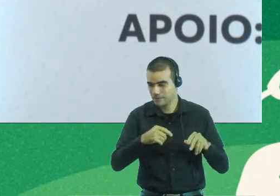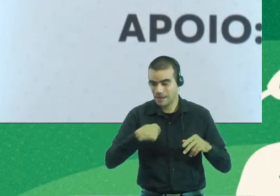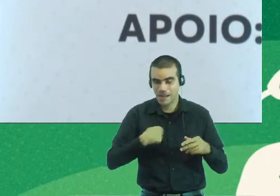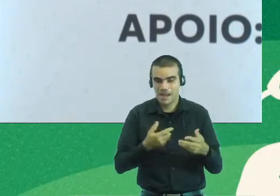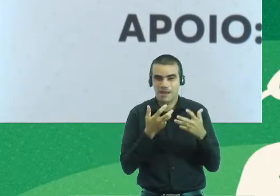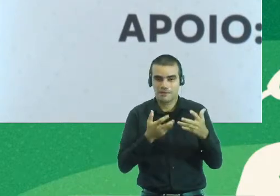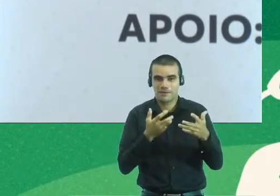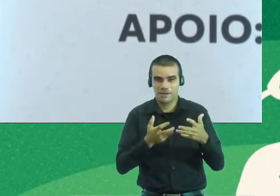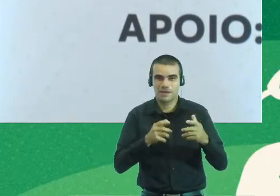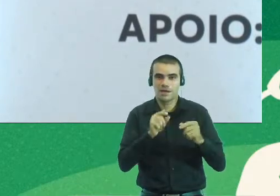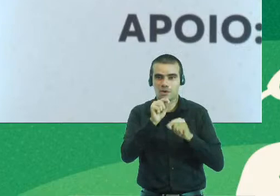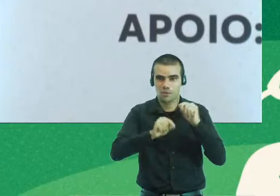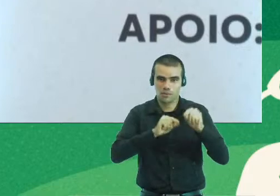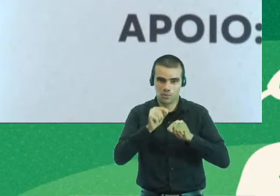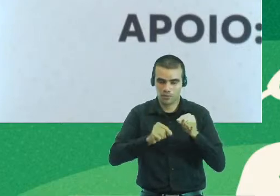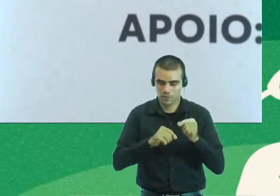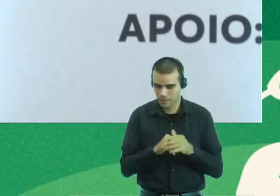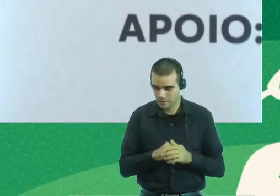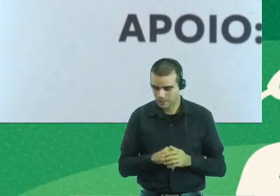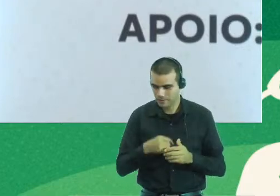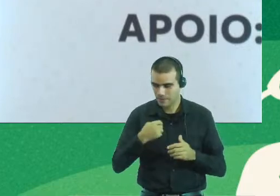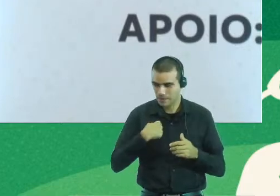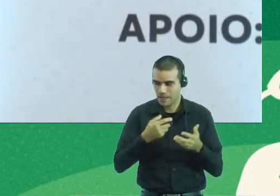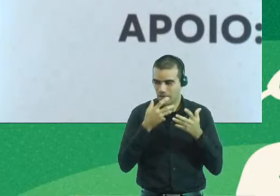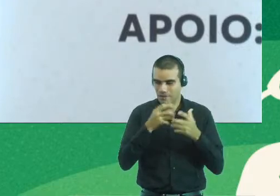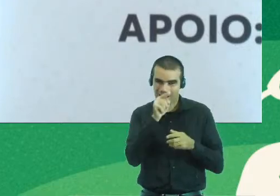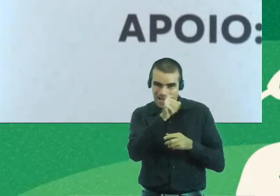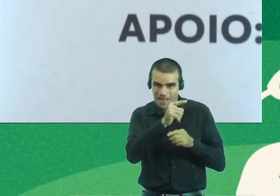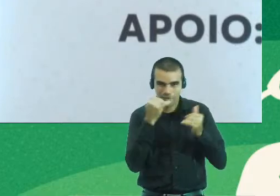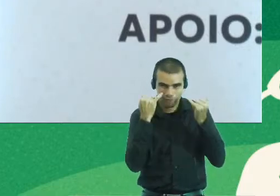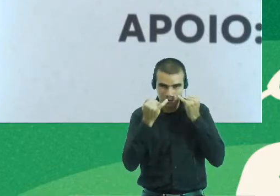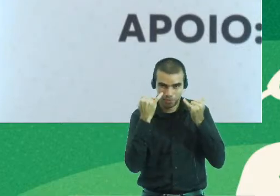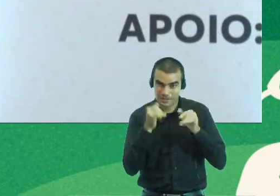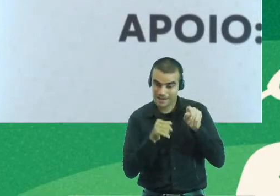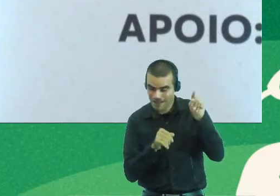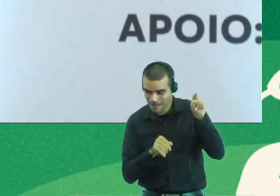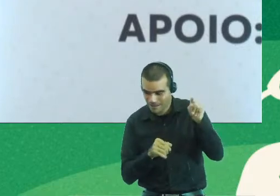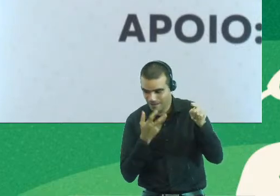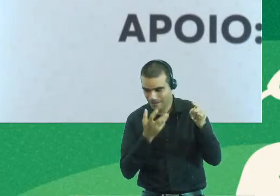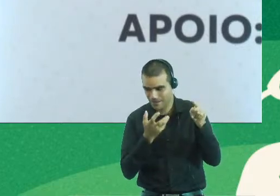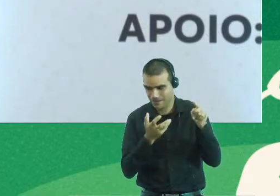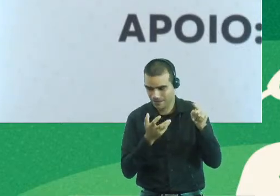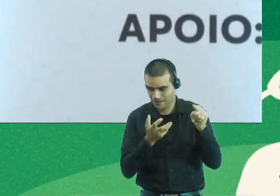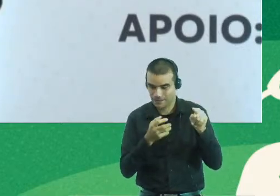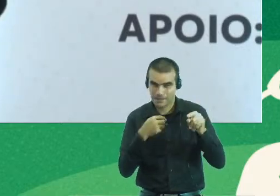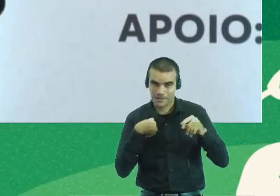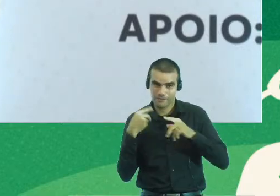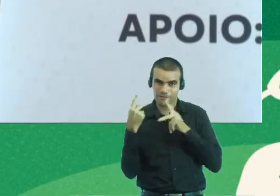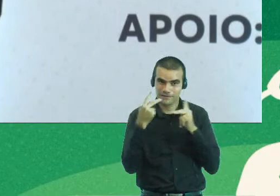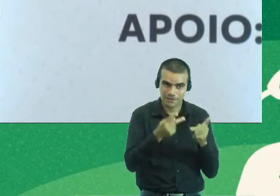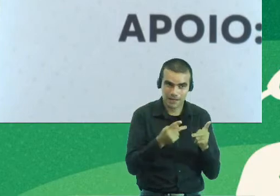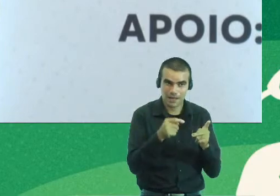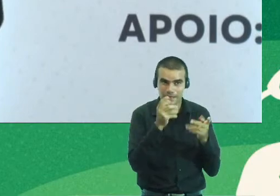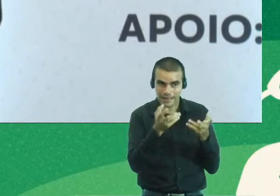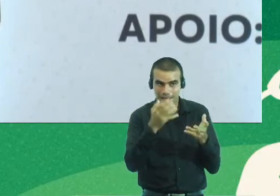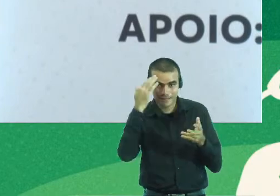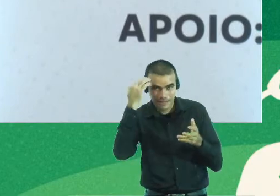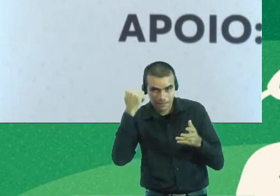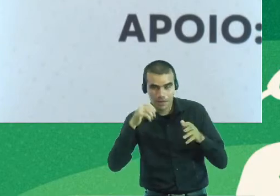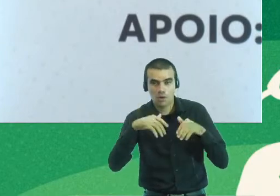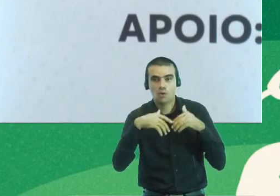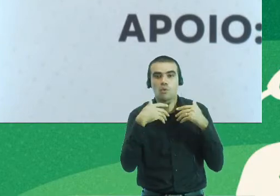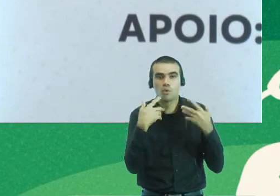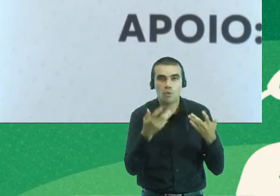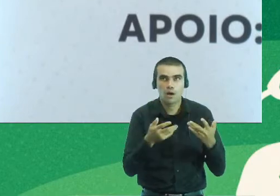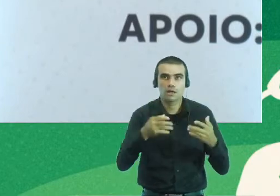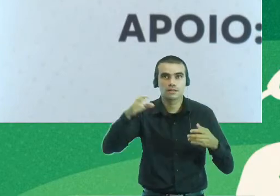here is I want this information right here. So whenever I visit this page, I want to know when the next time the International Space Station is flying